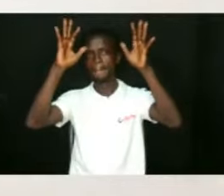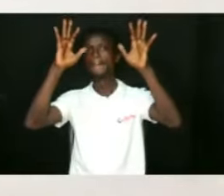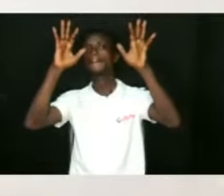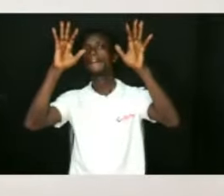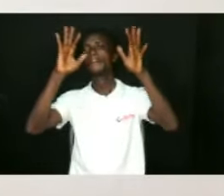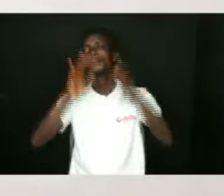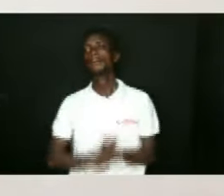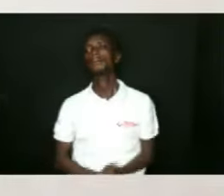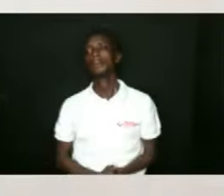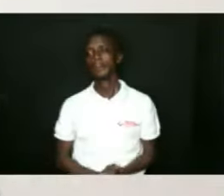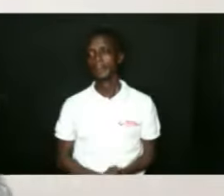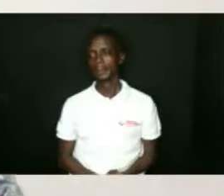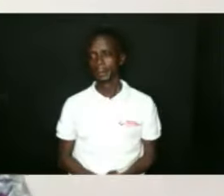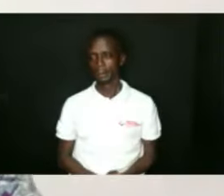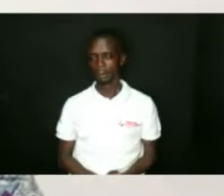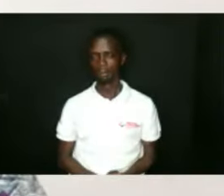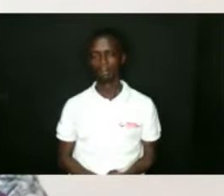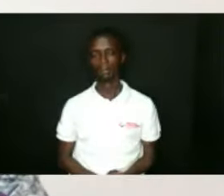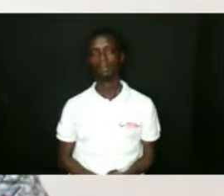Mini